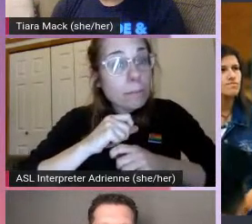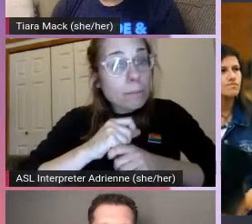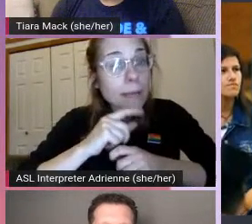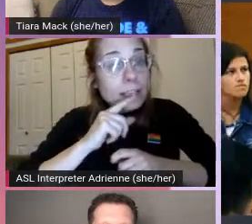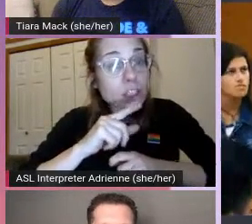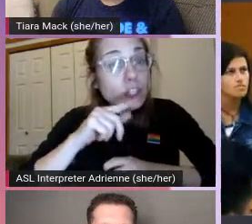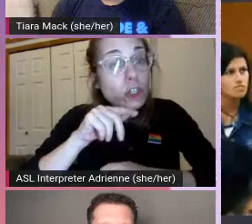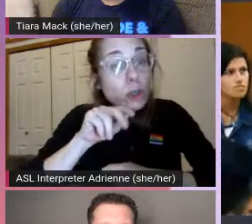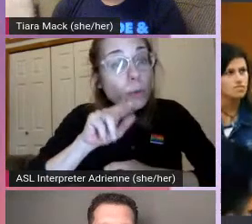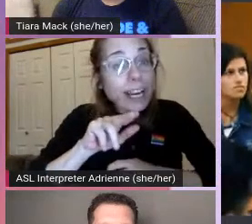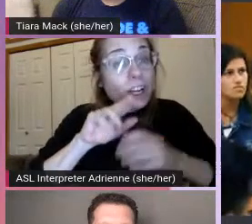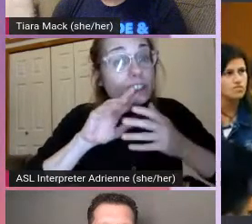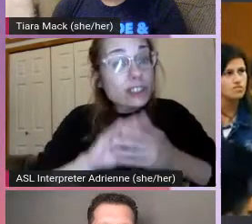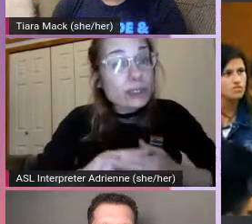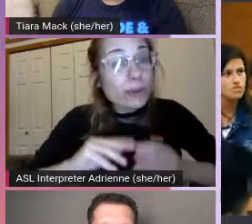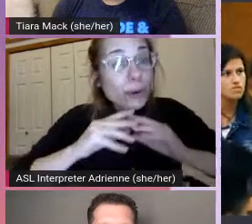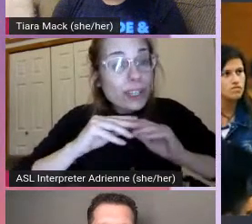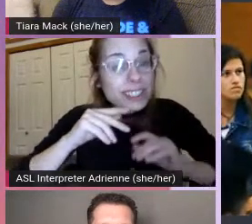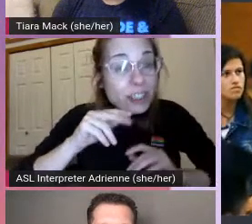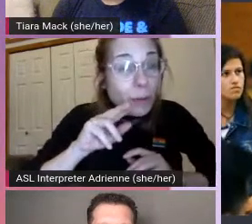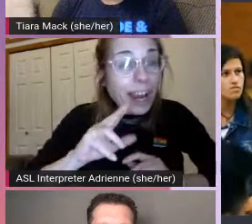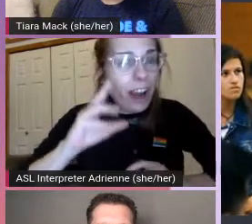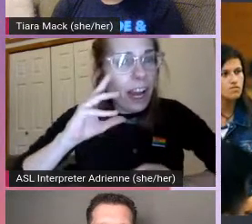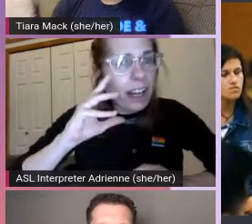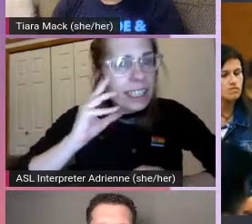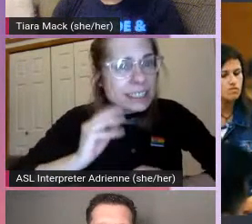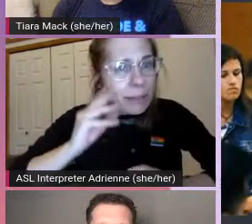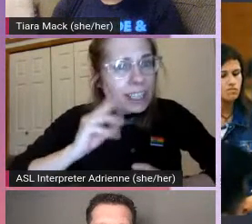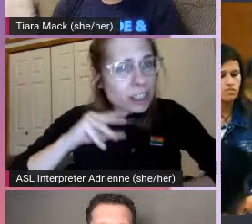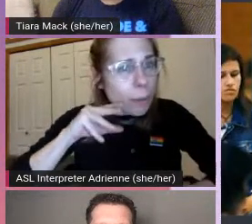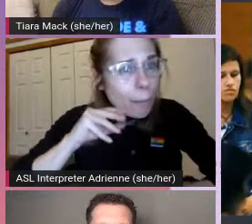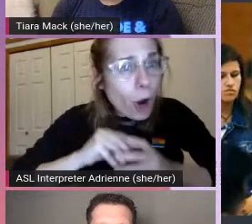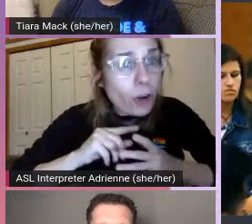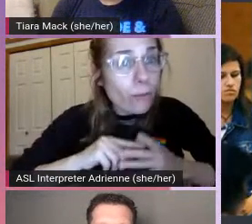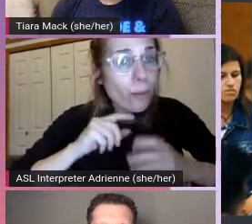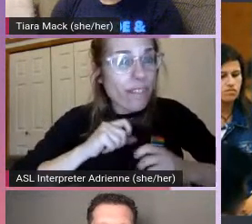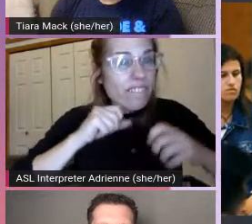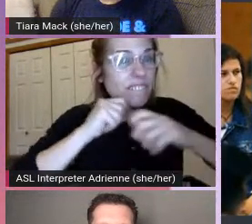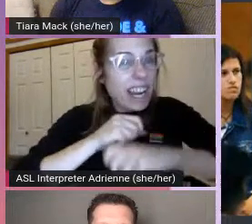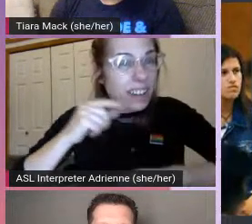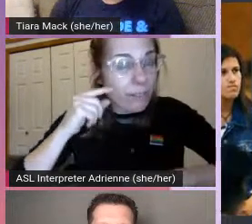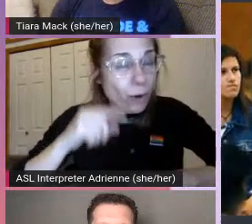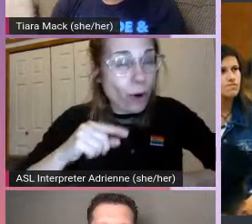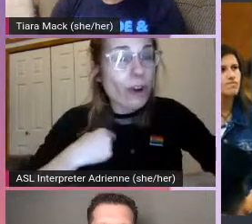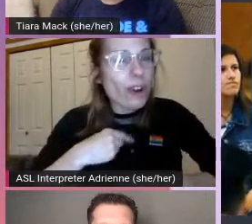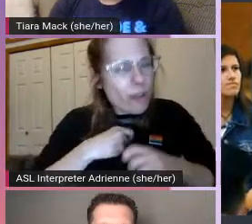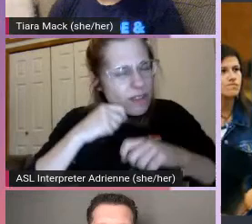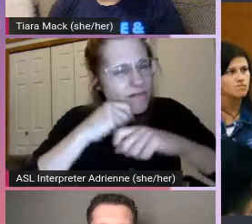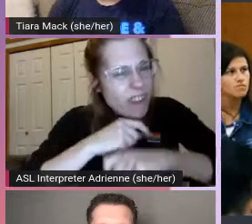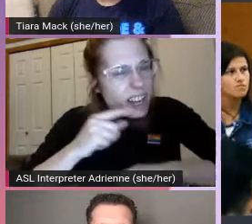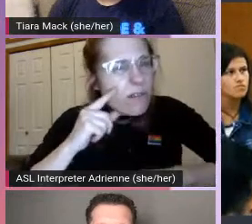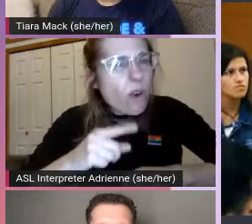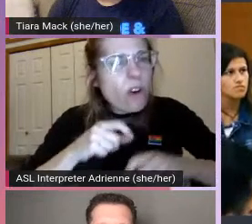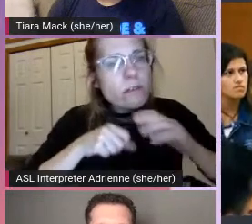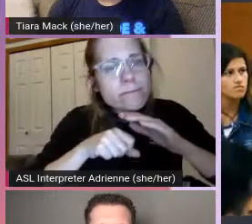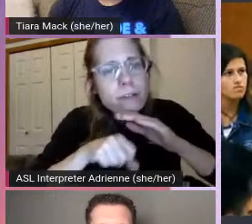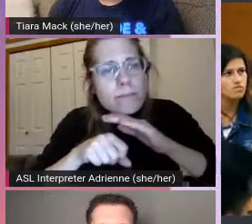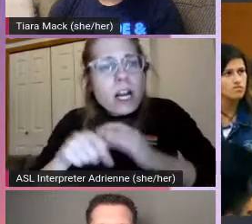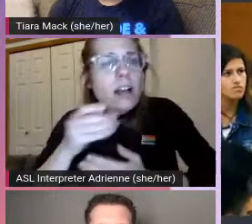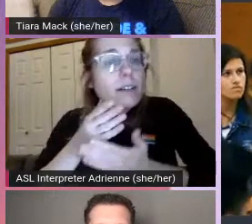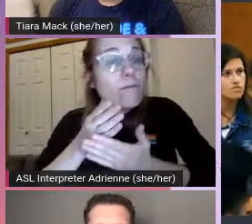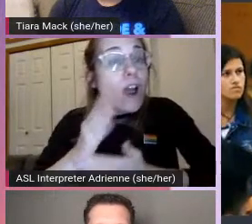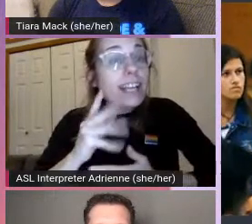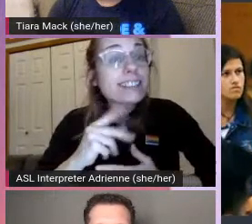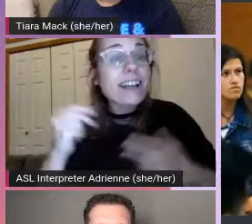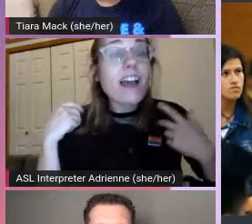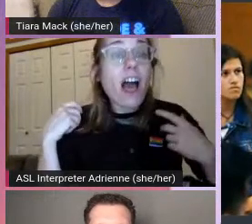critical part of what we're fighting for when we're fighting for reproductive health rights and access. It means fighting for reproductive health access for